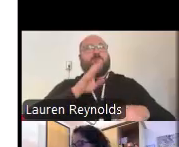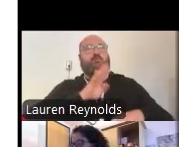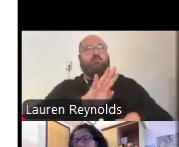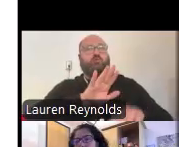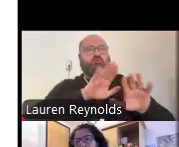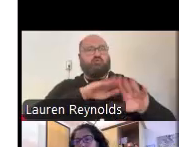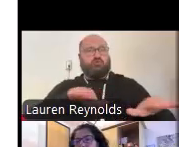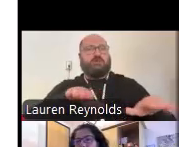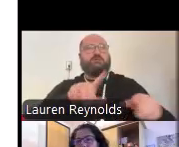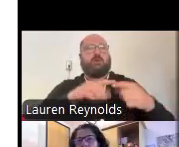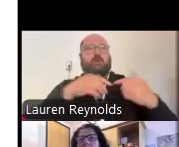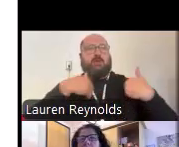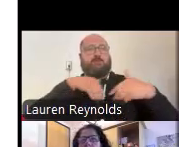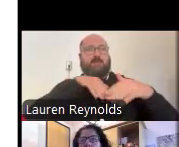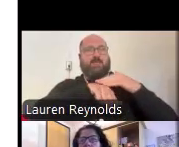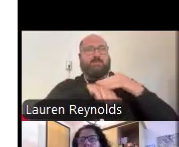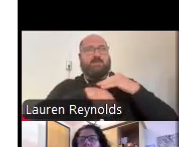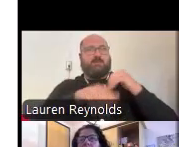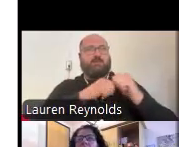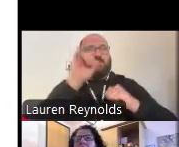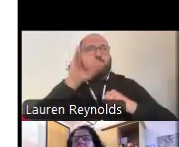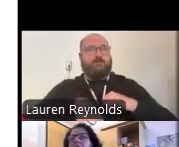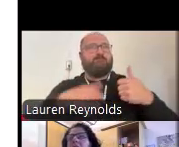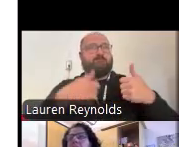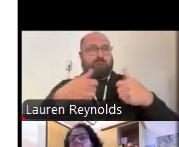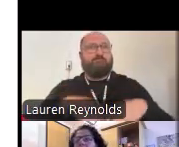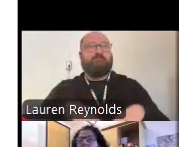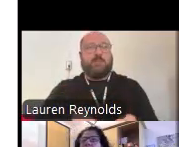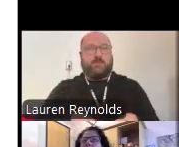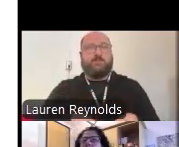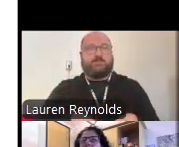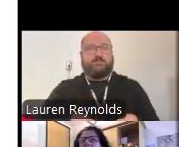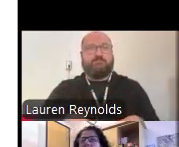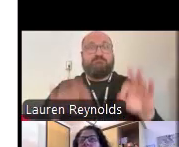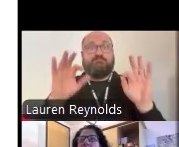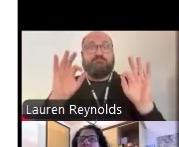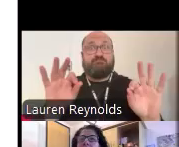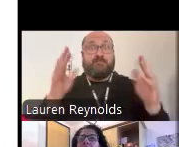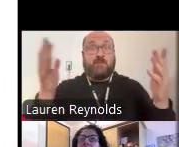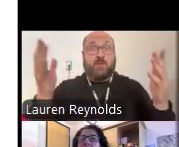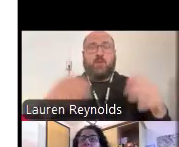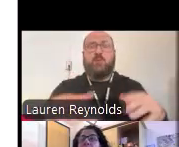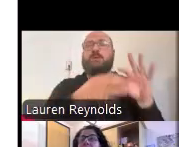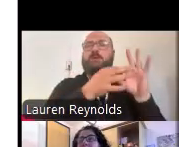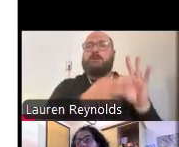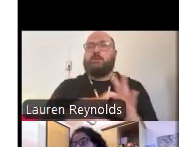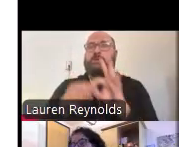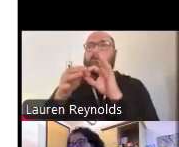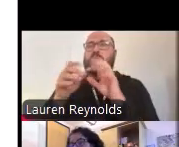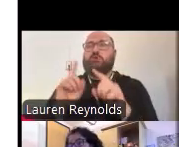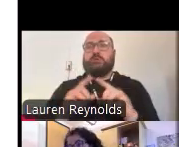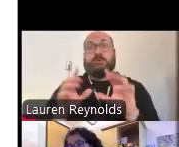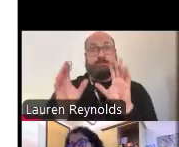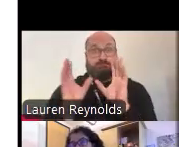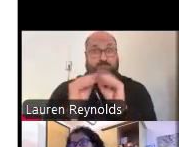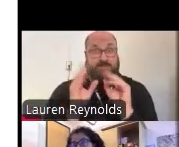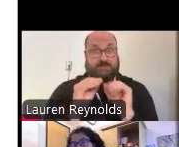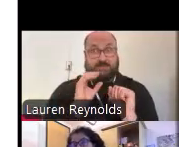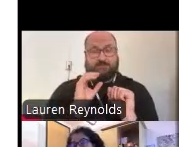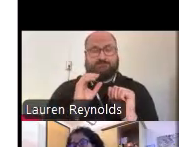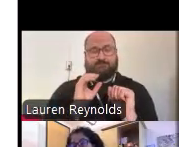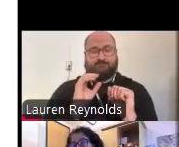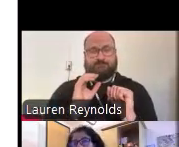having access to that. Okay. In terms of the median age of